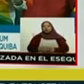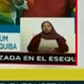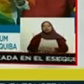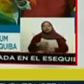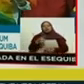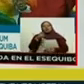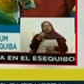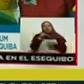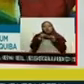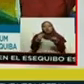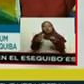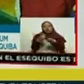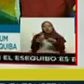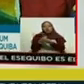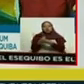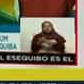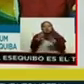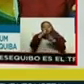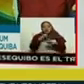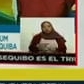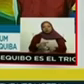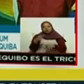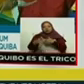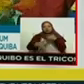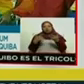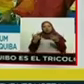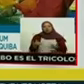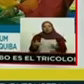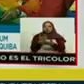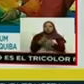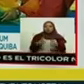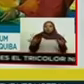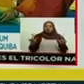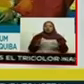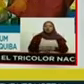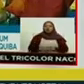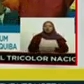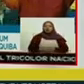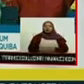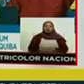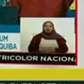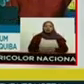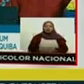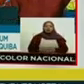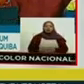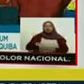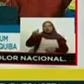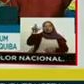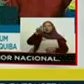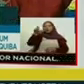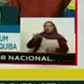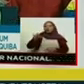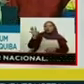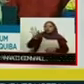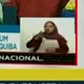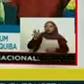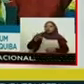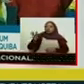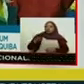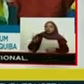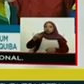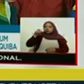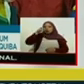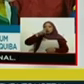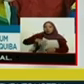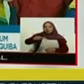the 200 plus invasions in the last 200 years, reflecting the arrogance of the Monroe Doctrine, was not